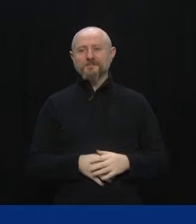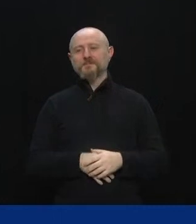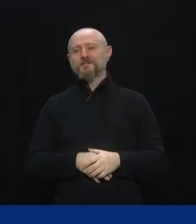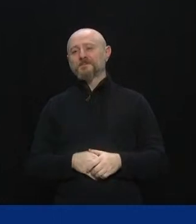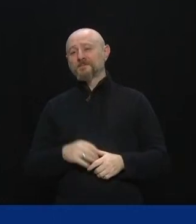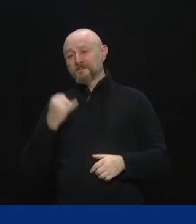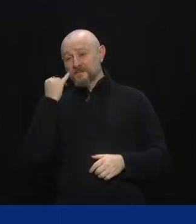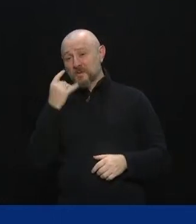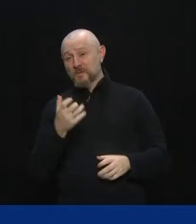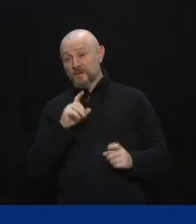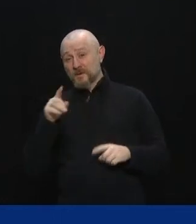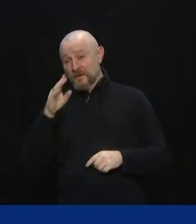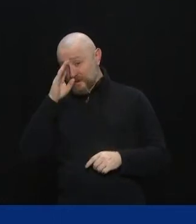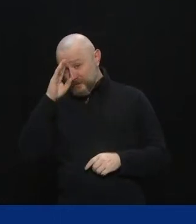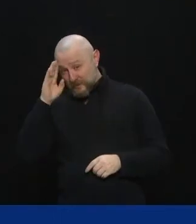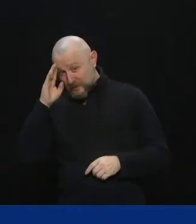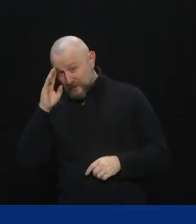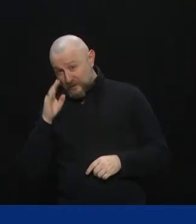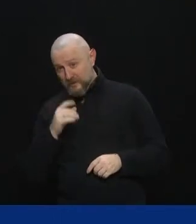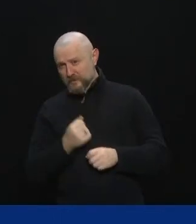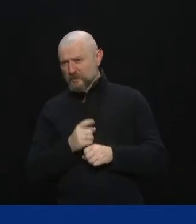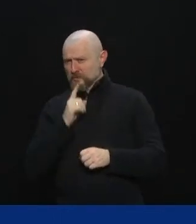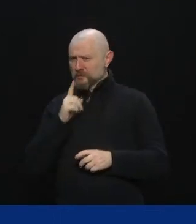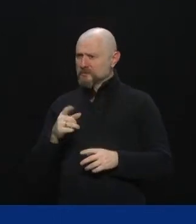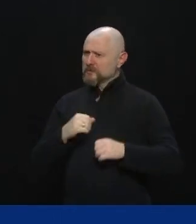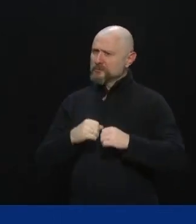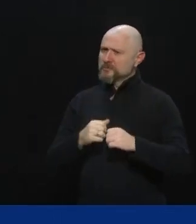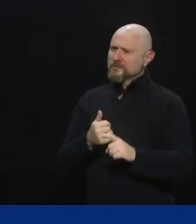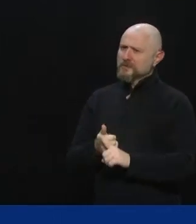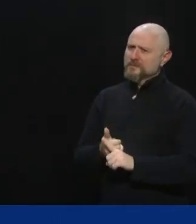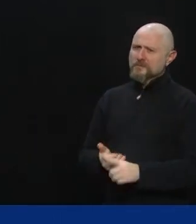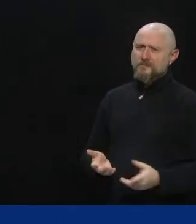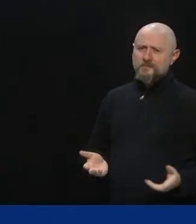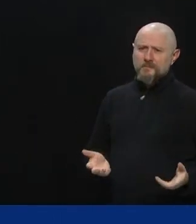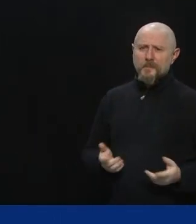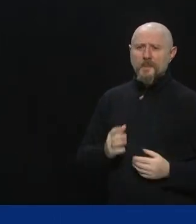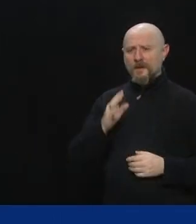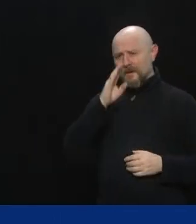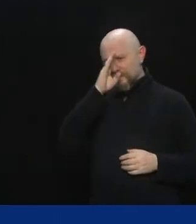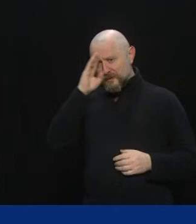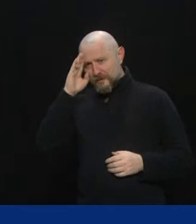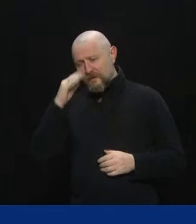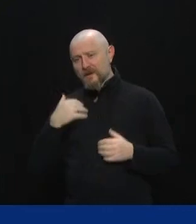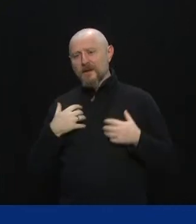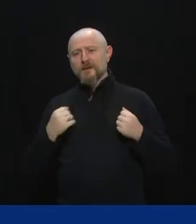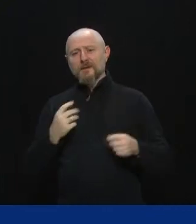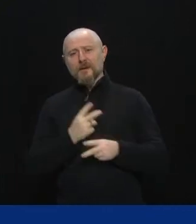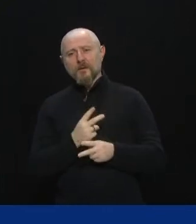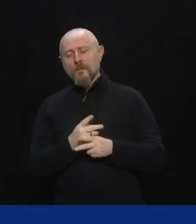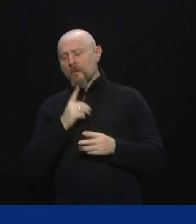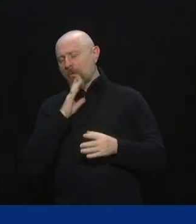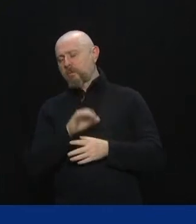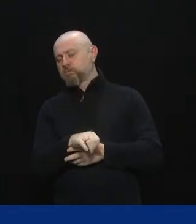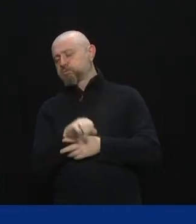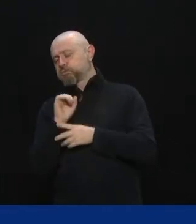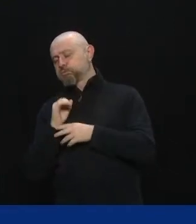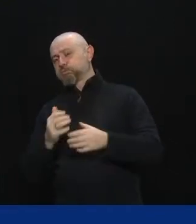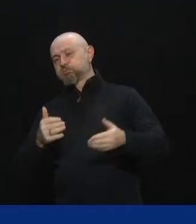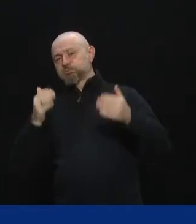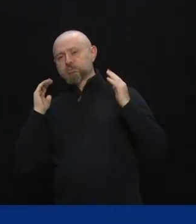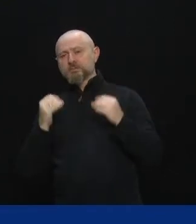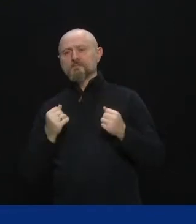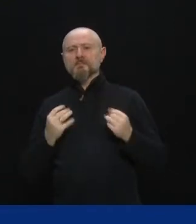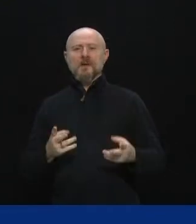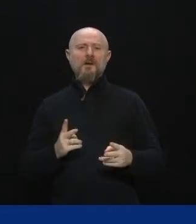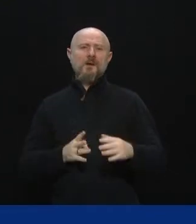fully protected, but also we've seen hospitals and healthcare facilities stressed because people who maybe only